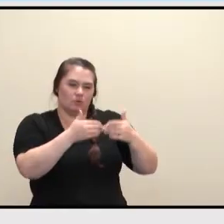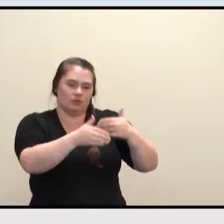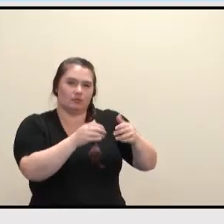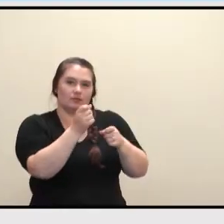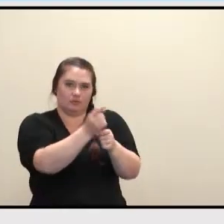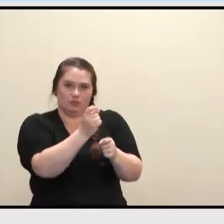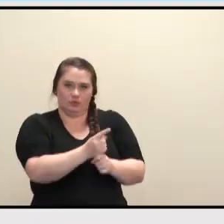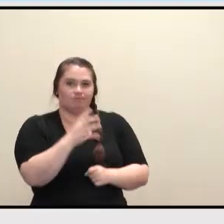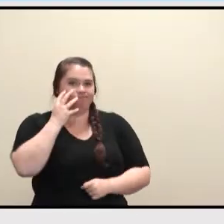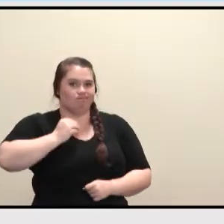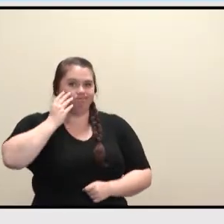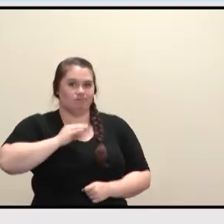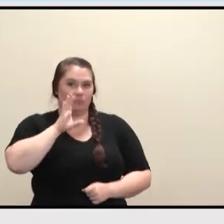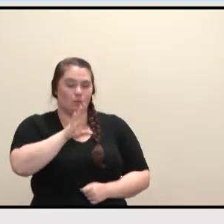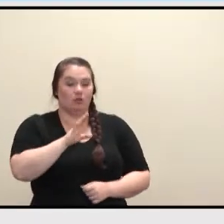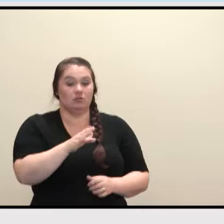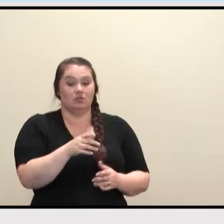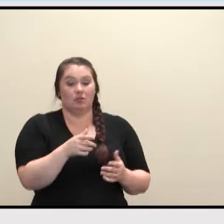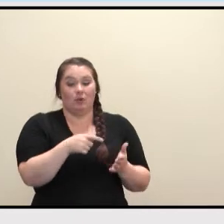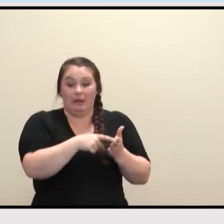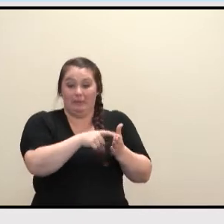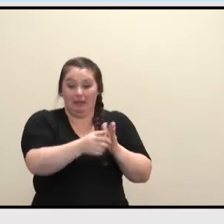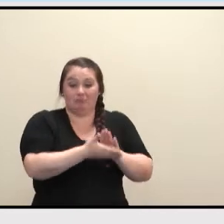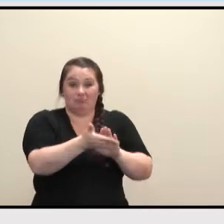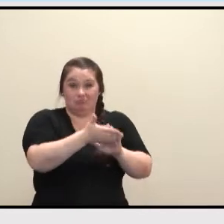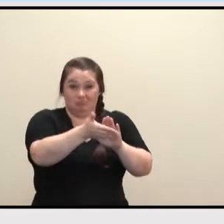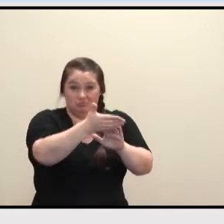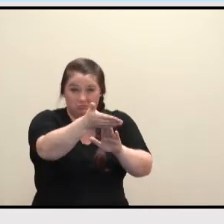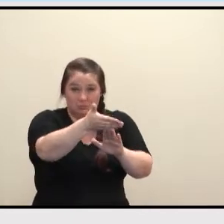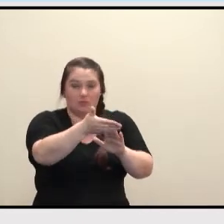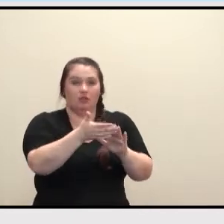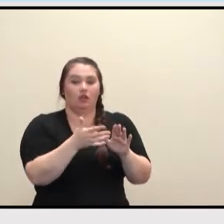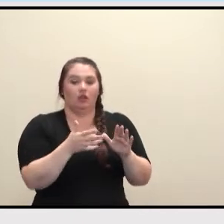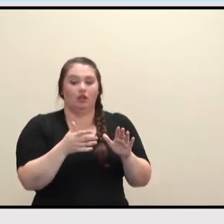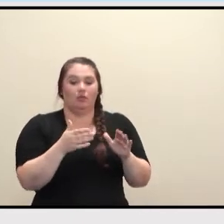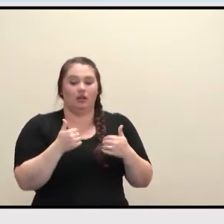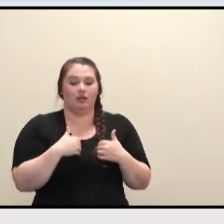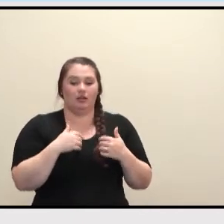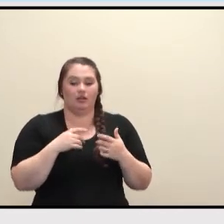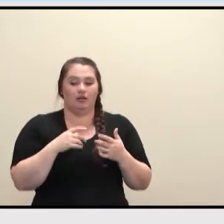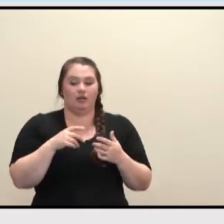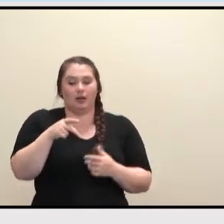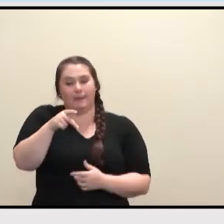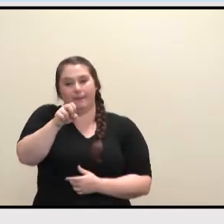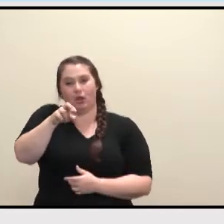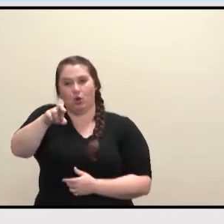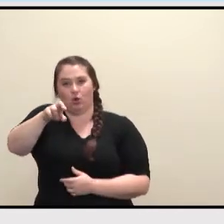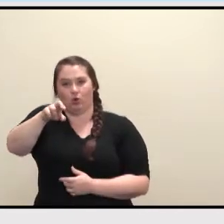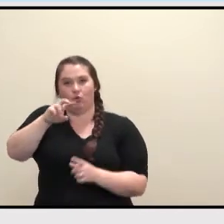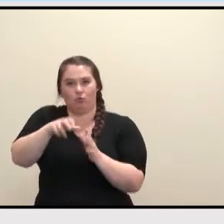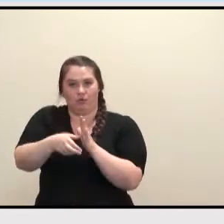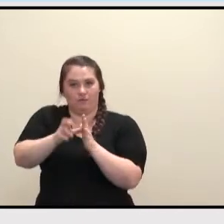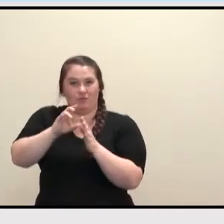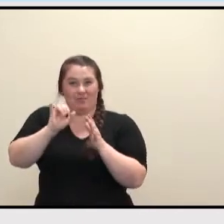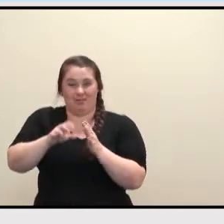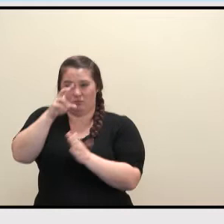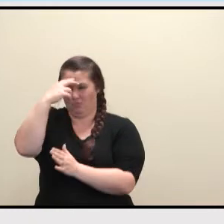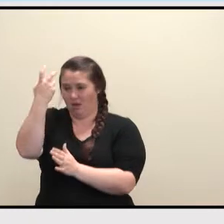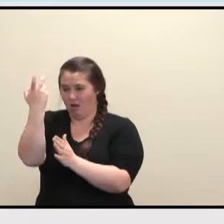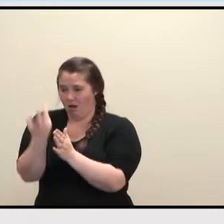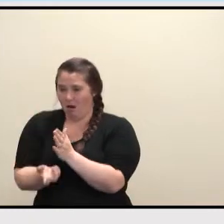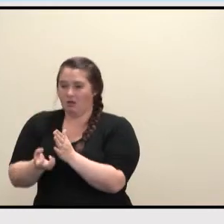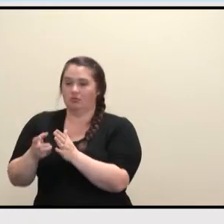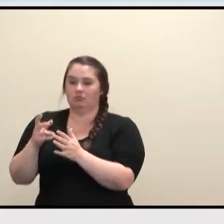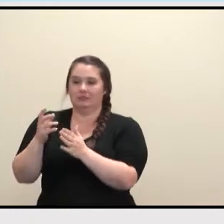year. Since we do pay maintenance, because 3 years ago we actually did a pay review. And so we did a deep dive into the systems, we rebuilt